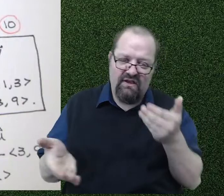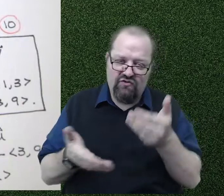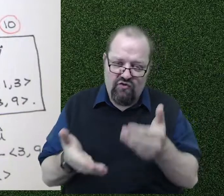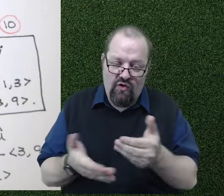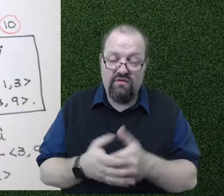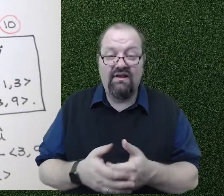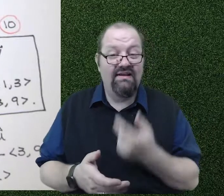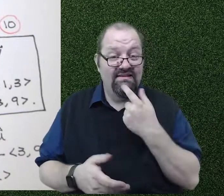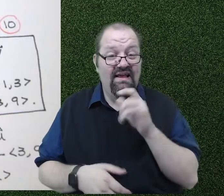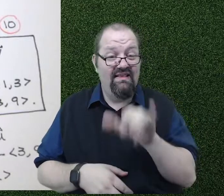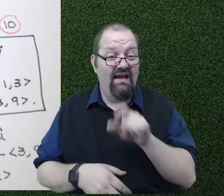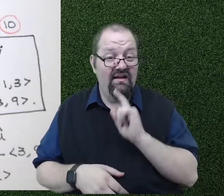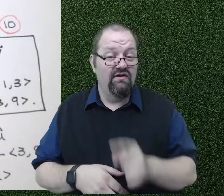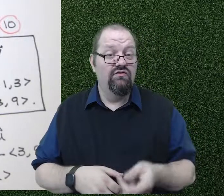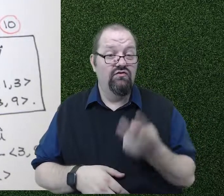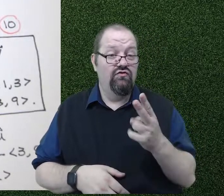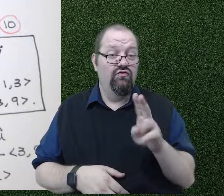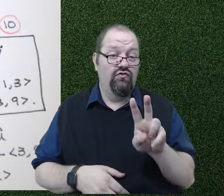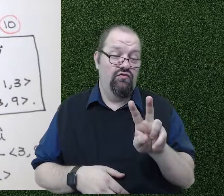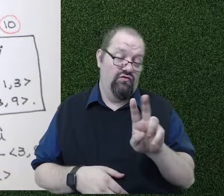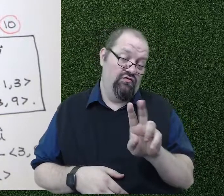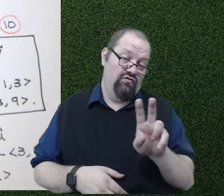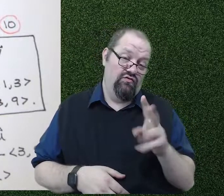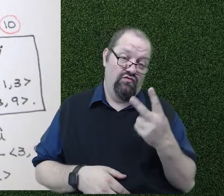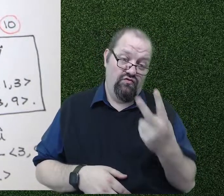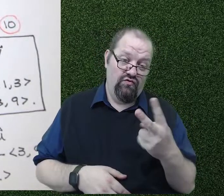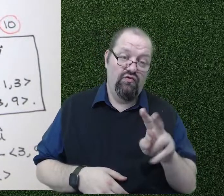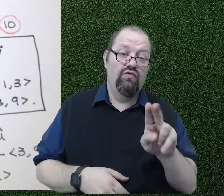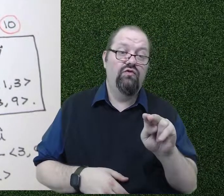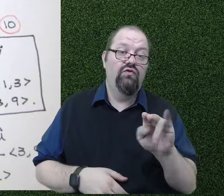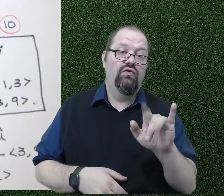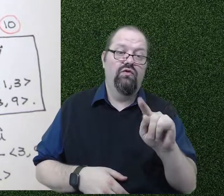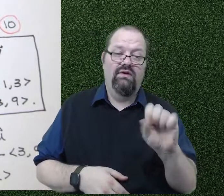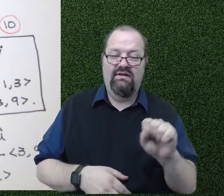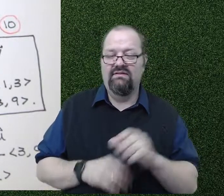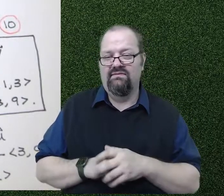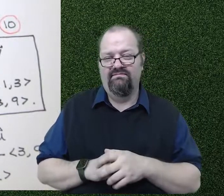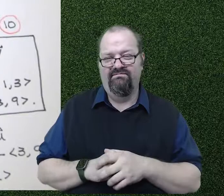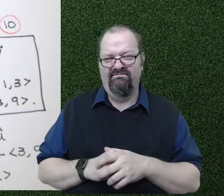2 units. It's not to scale.